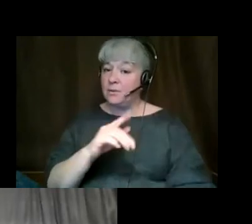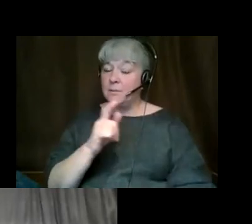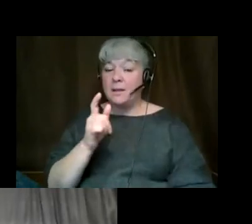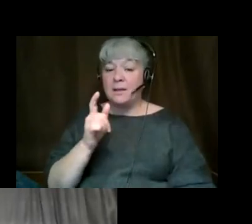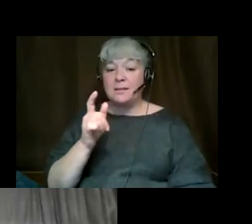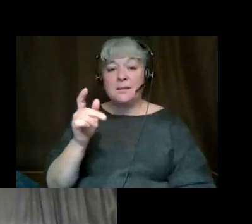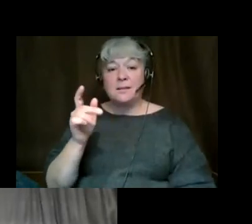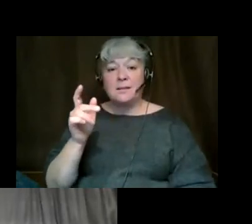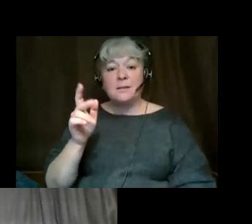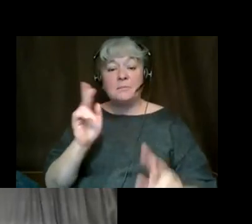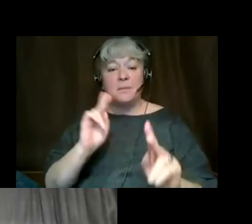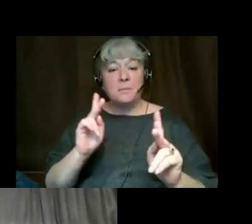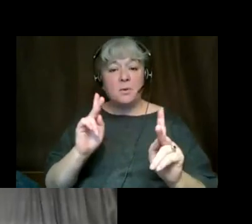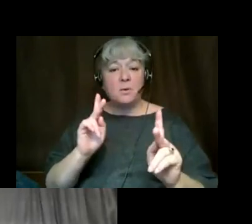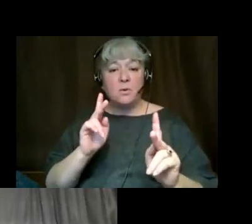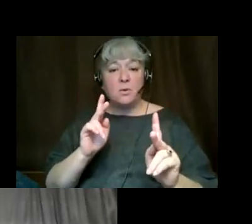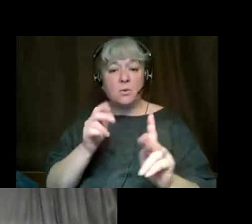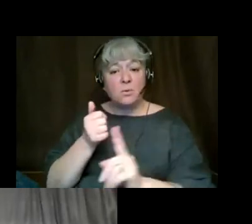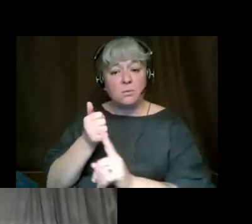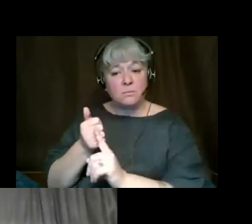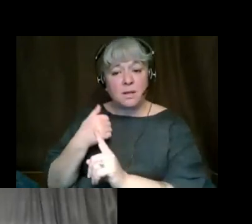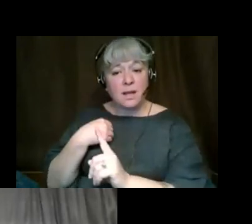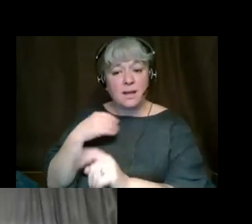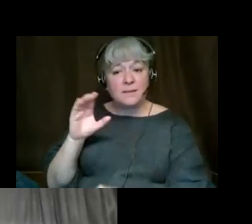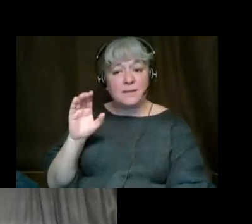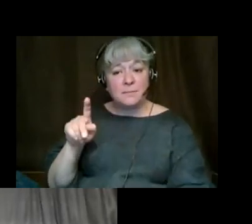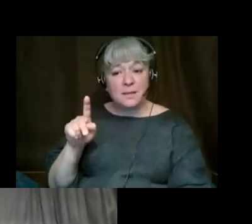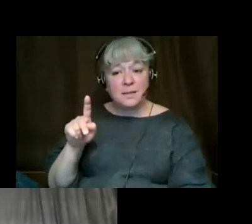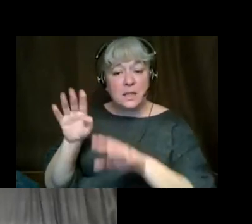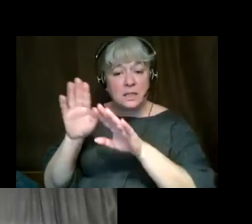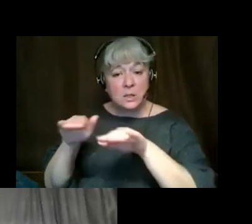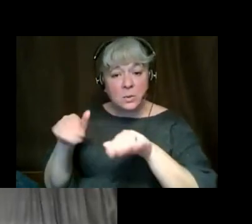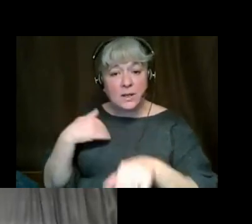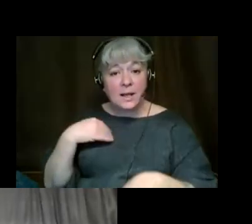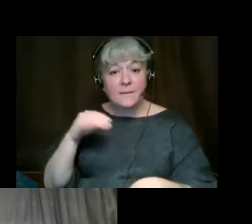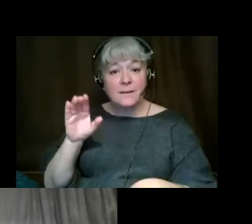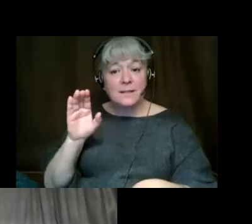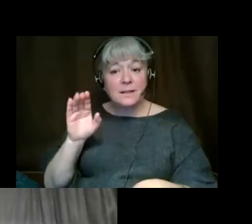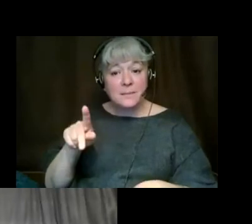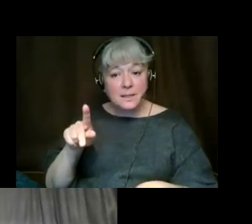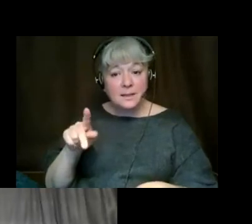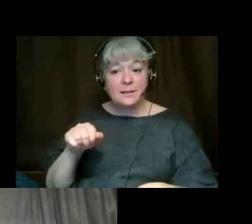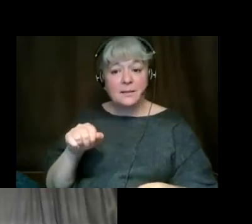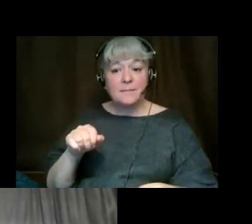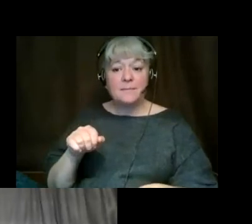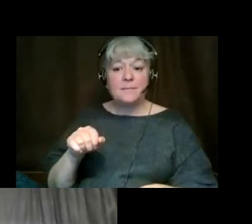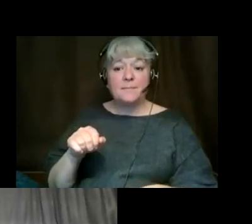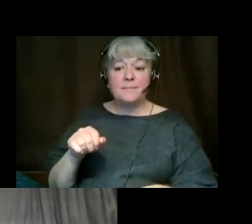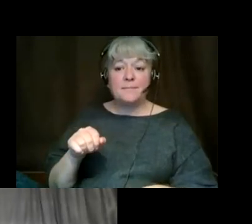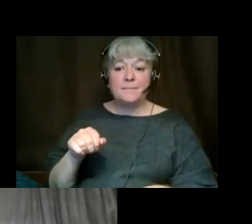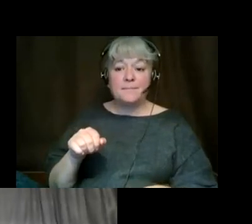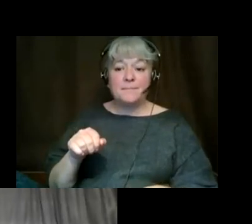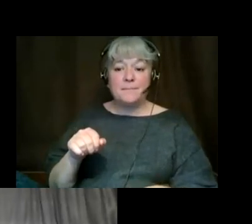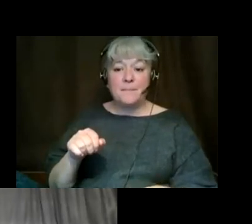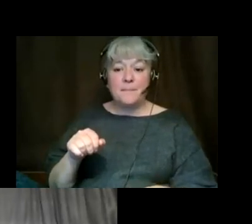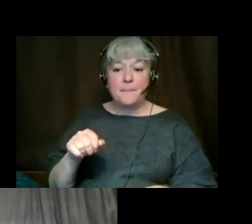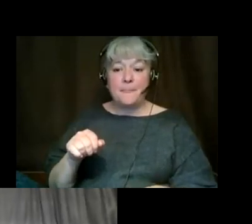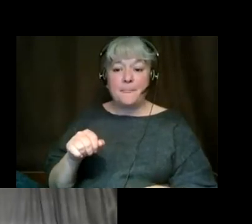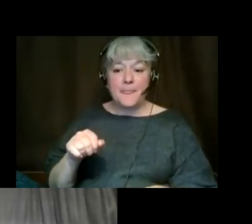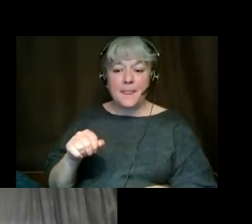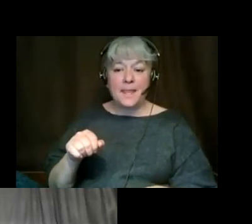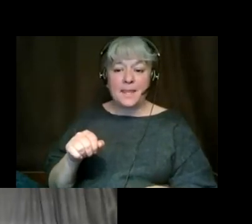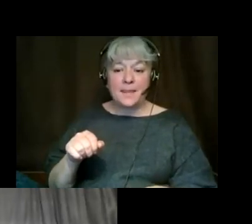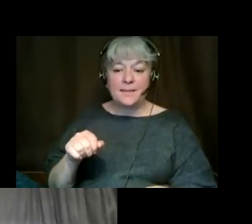with CP, kids with CP, kids with